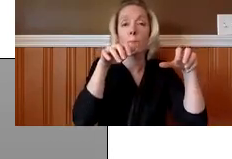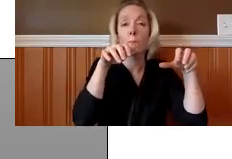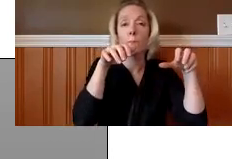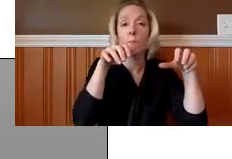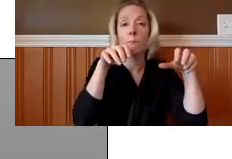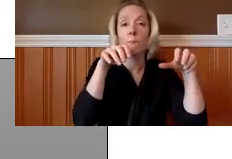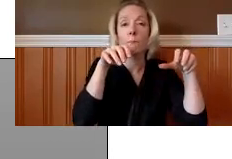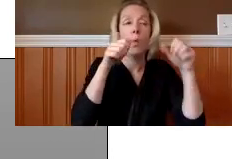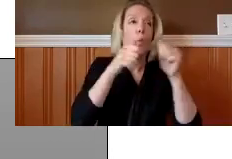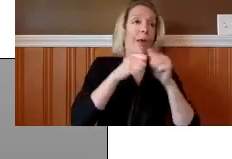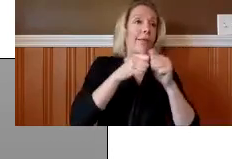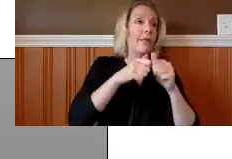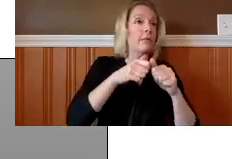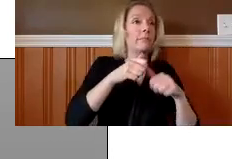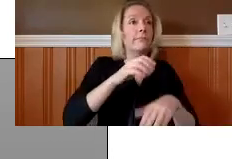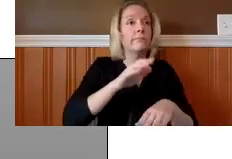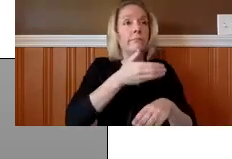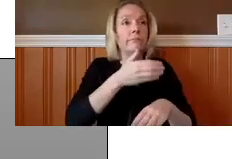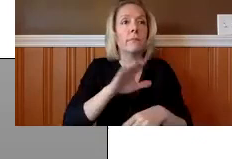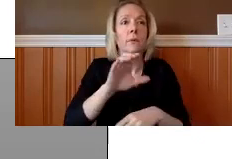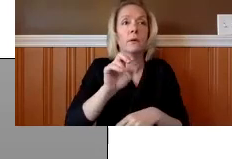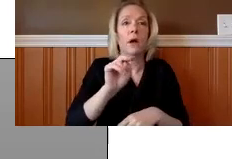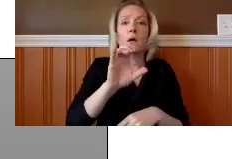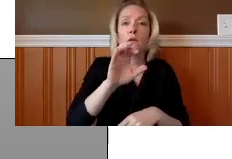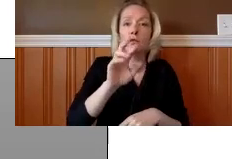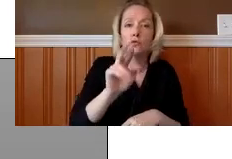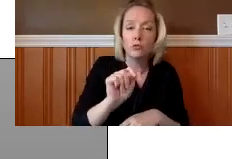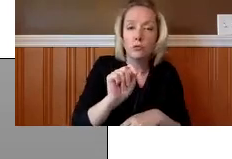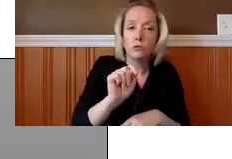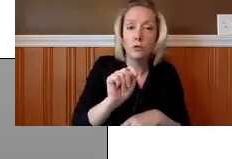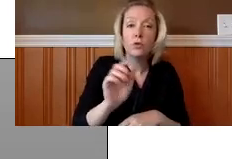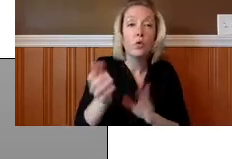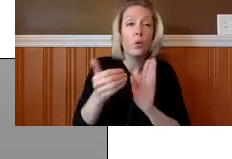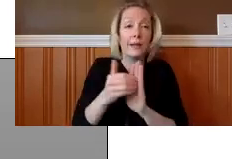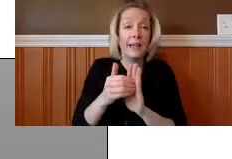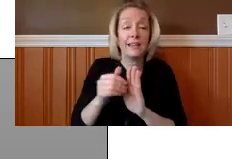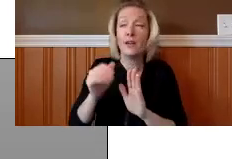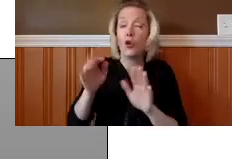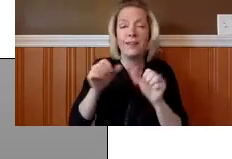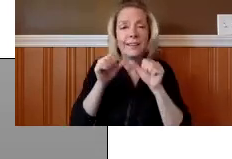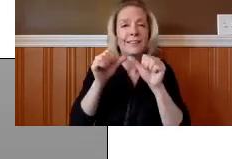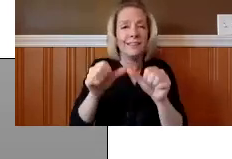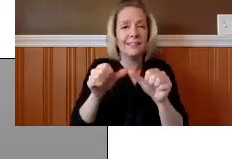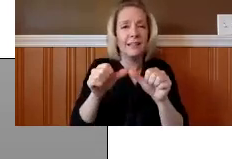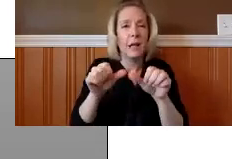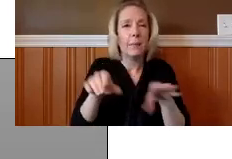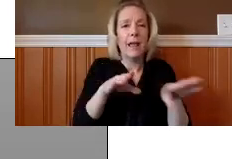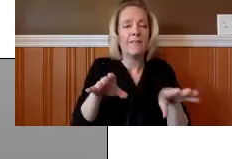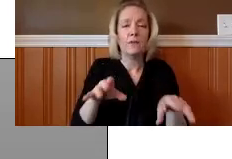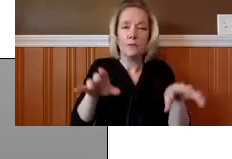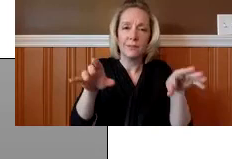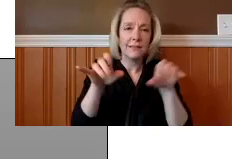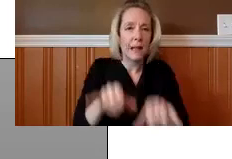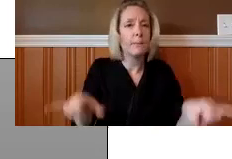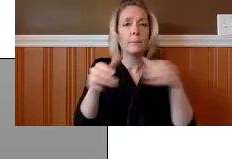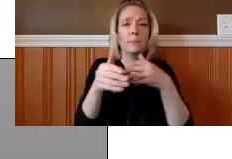some kind of a concert going on? So are they consistently showing us those behaviors? Are they really not an issue?